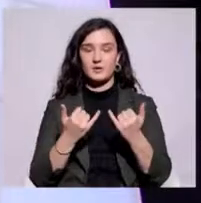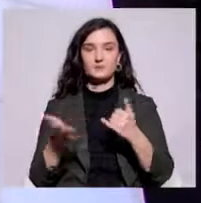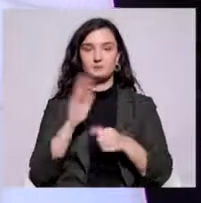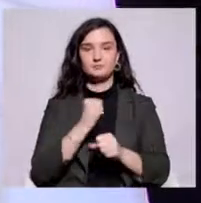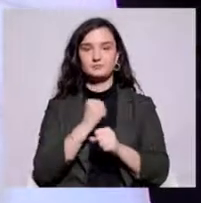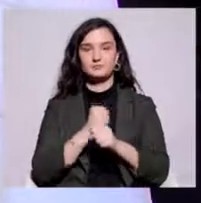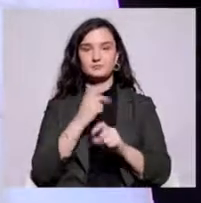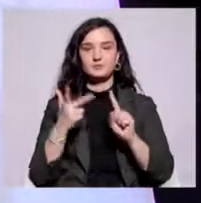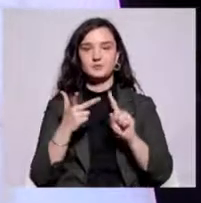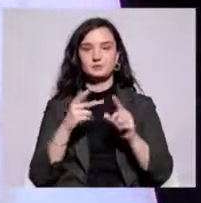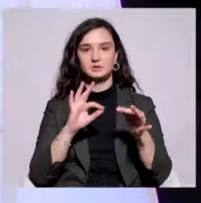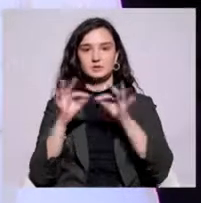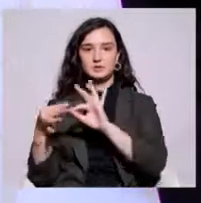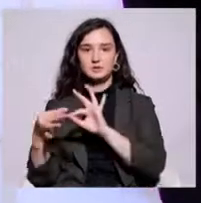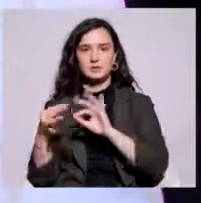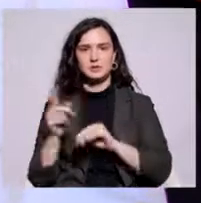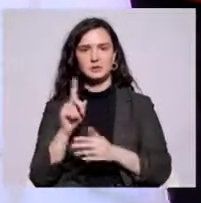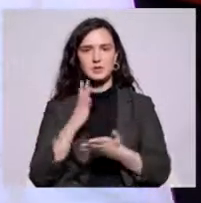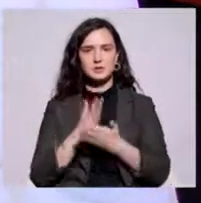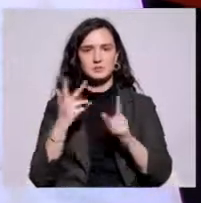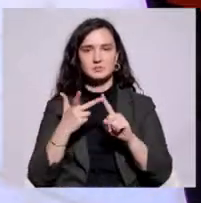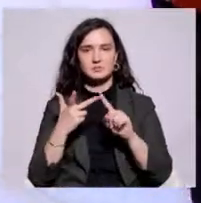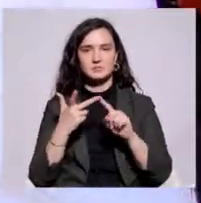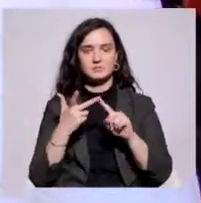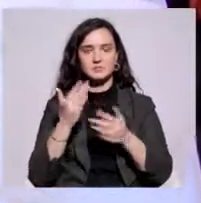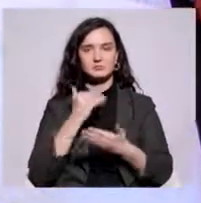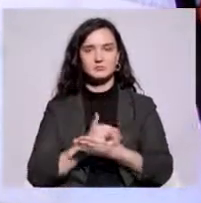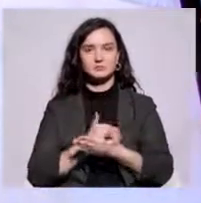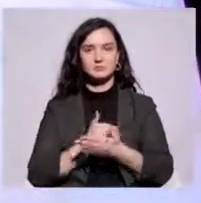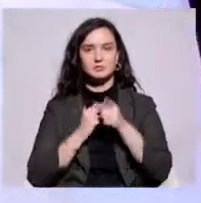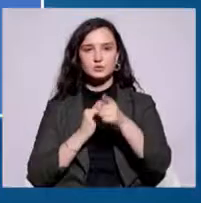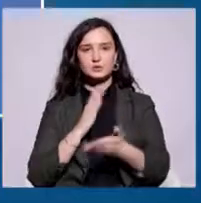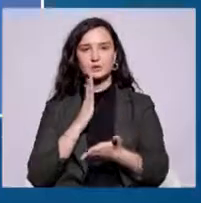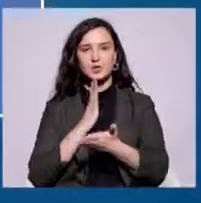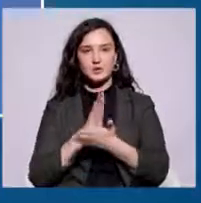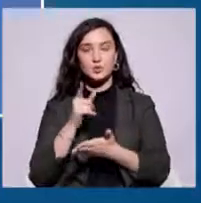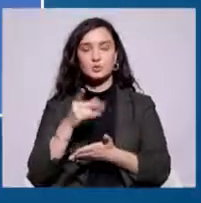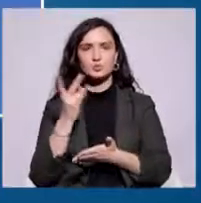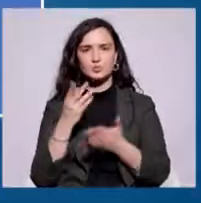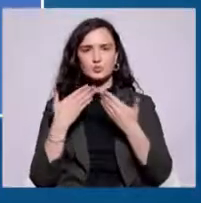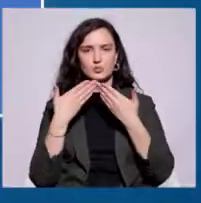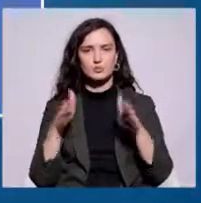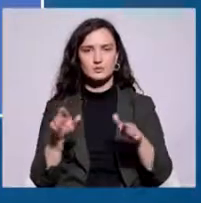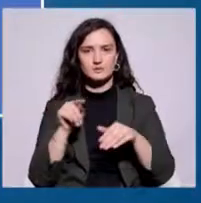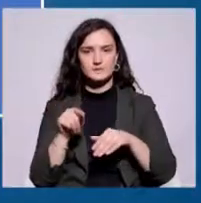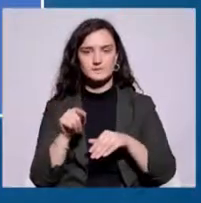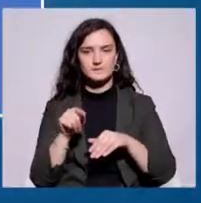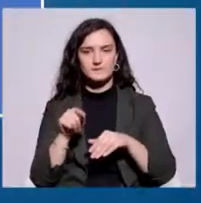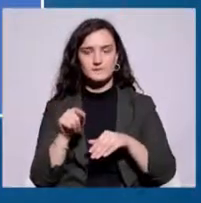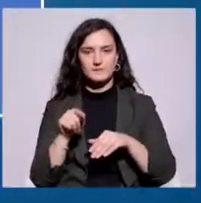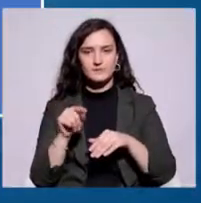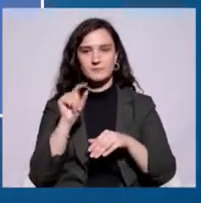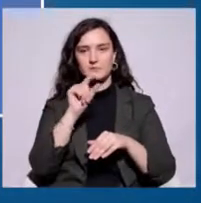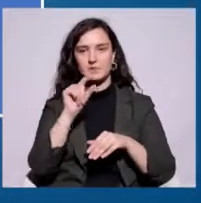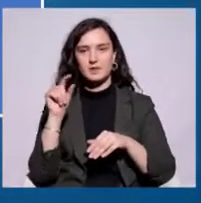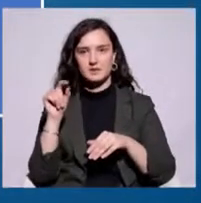let's do the third sentence. What is the third one, Zach? You have to open a